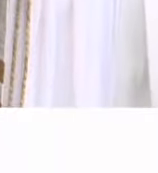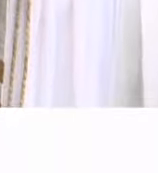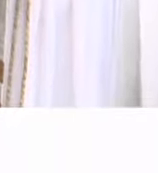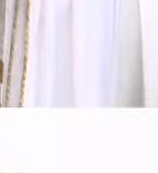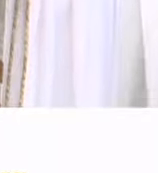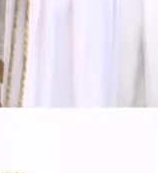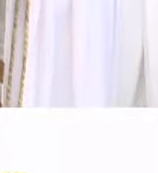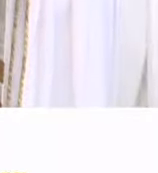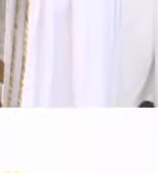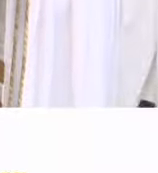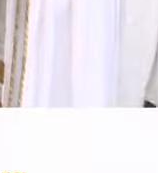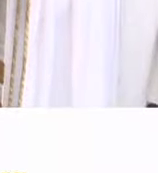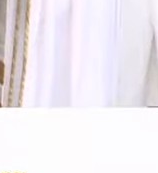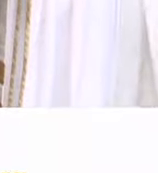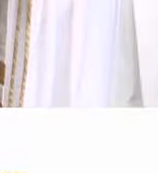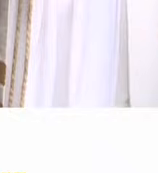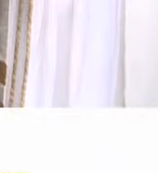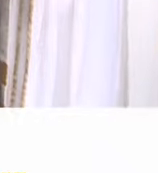Easter.